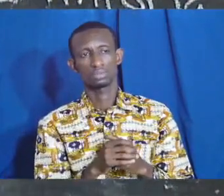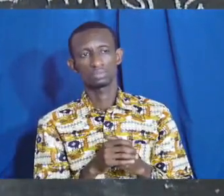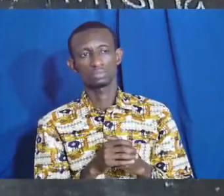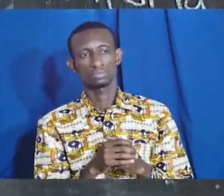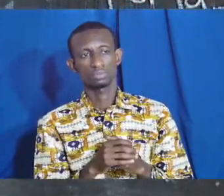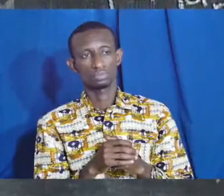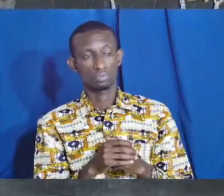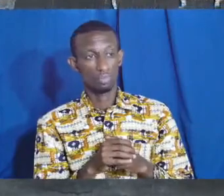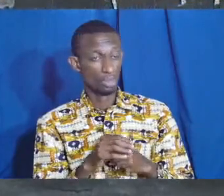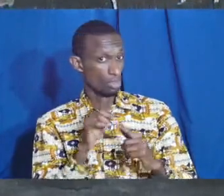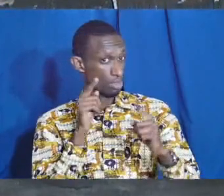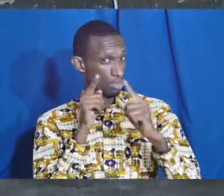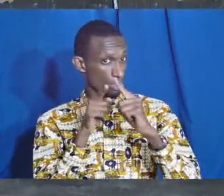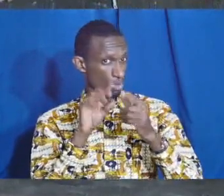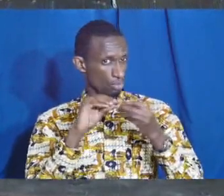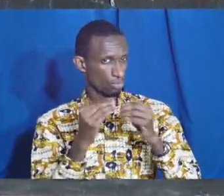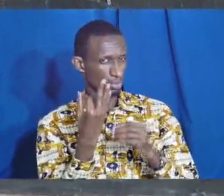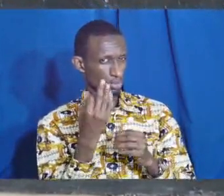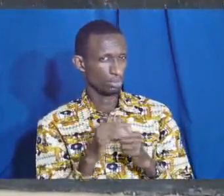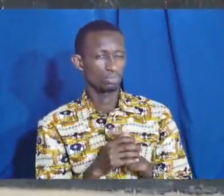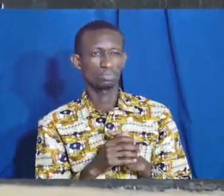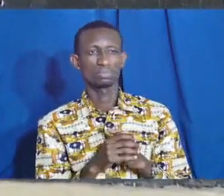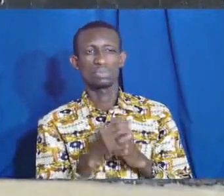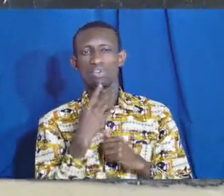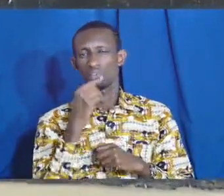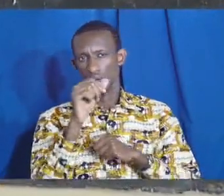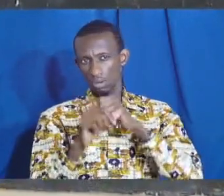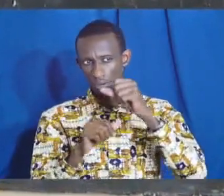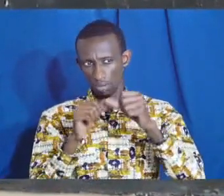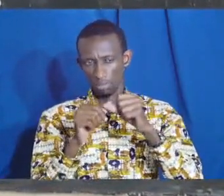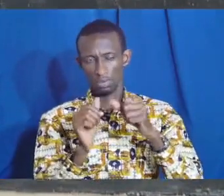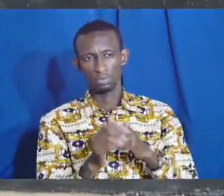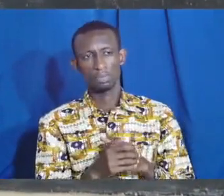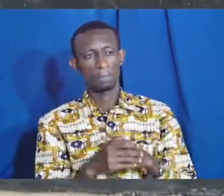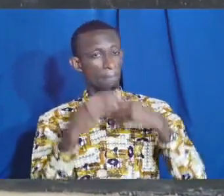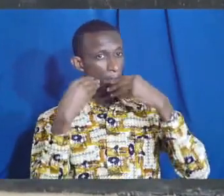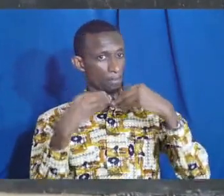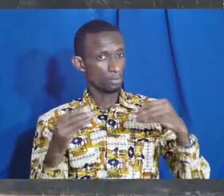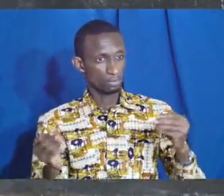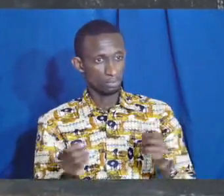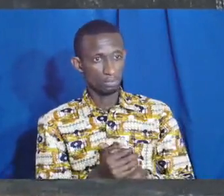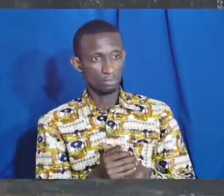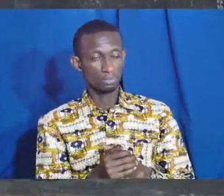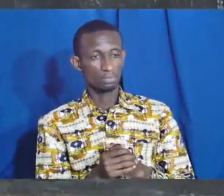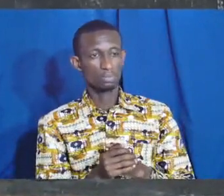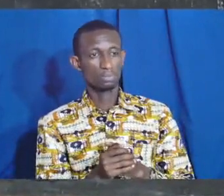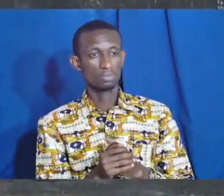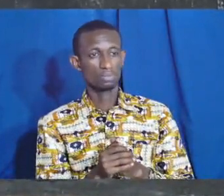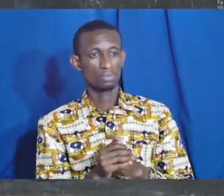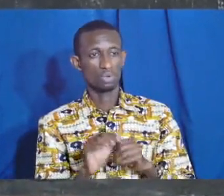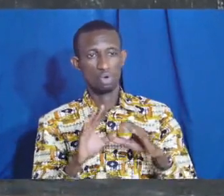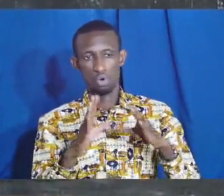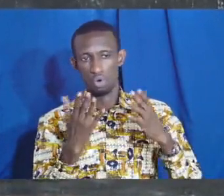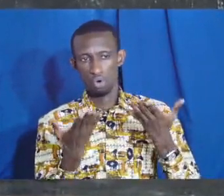Objective 3, you have to talk about properties, can call it be properties or